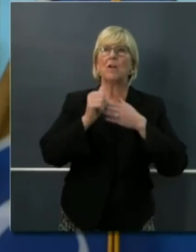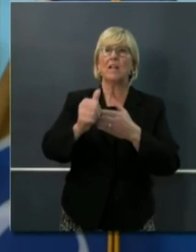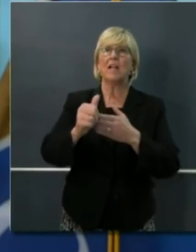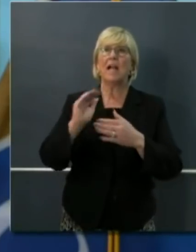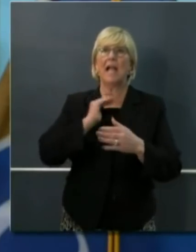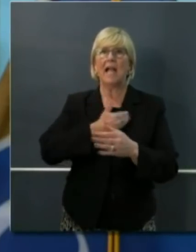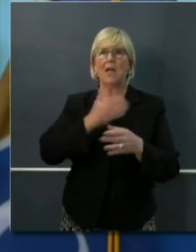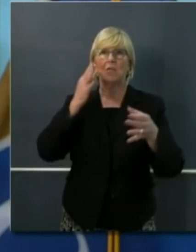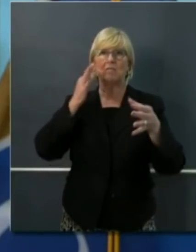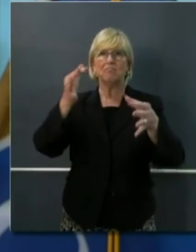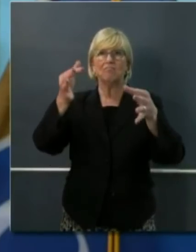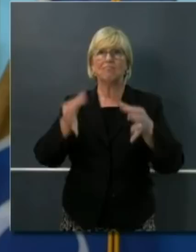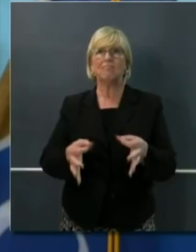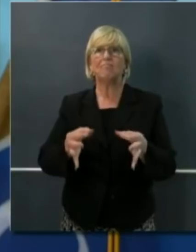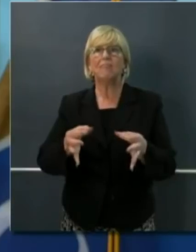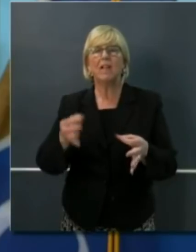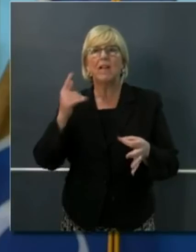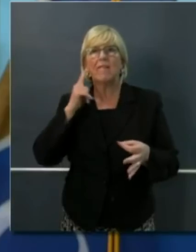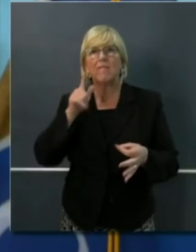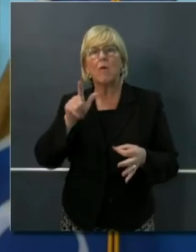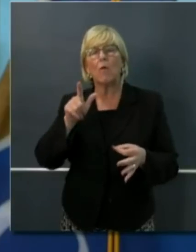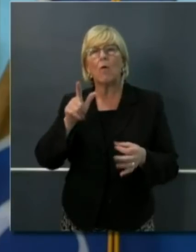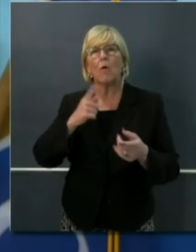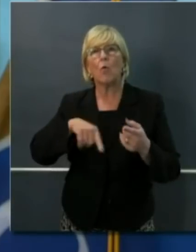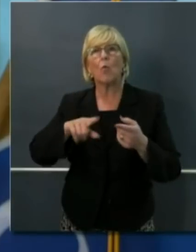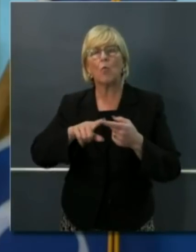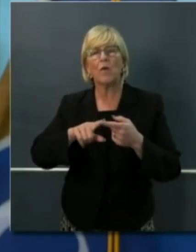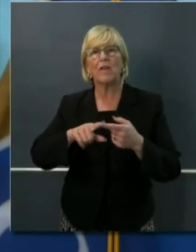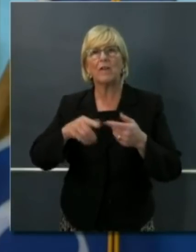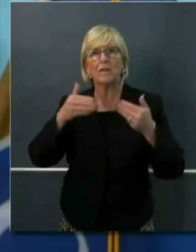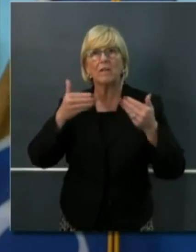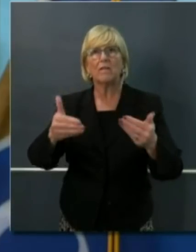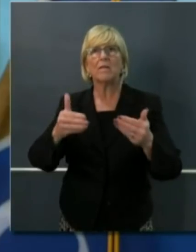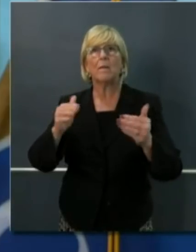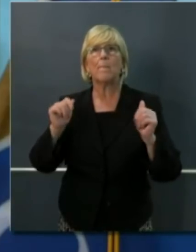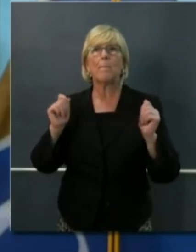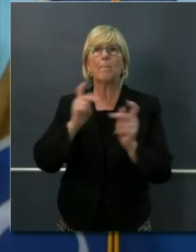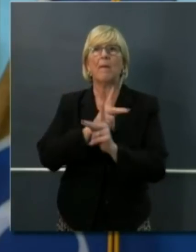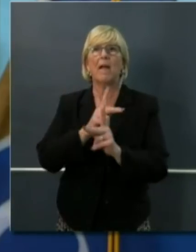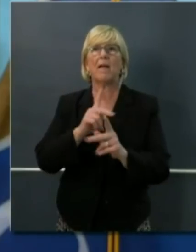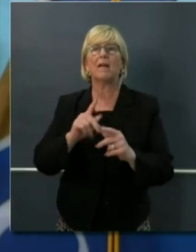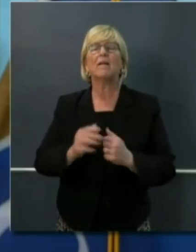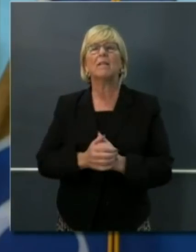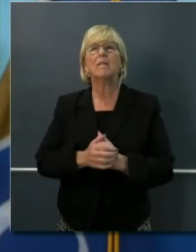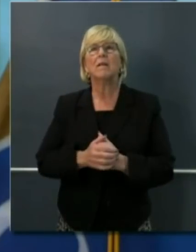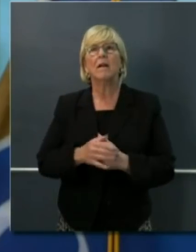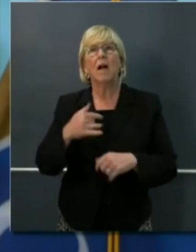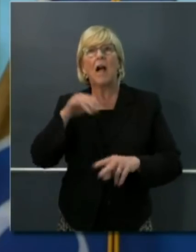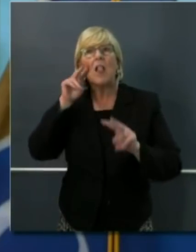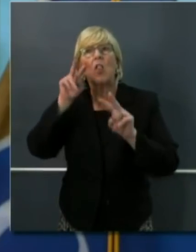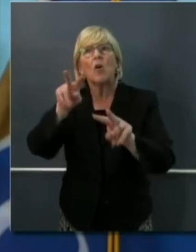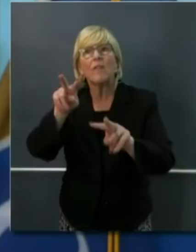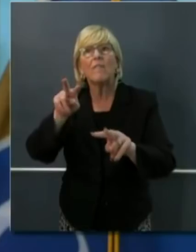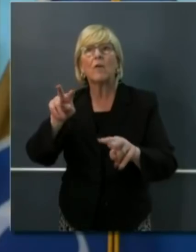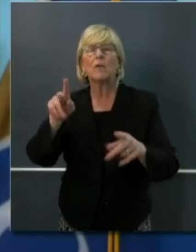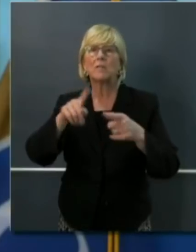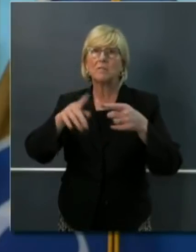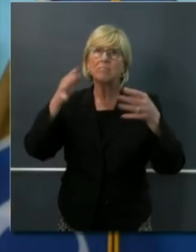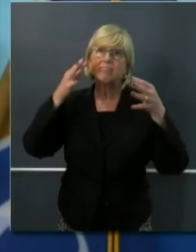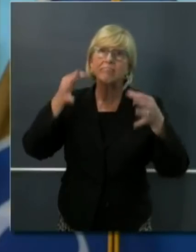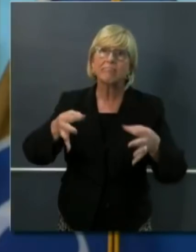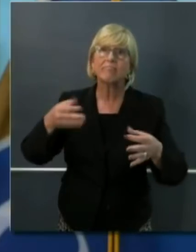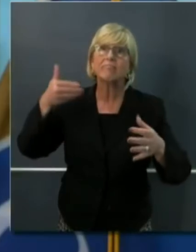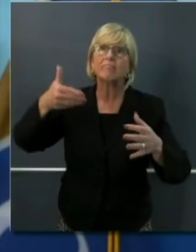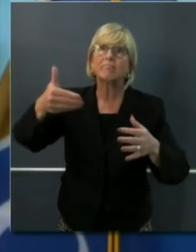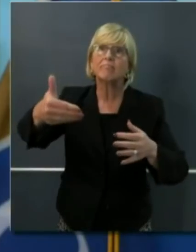in subsequent indicators, giving us green lights to make decisions. And as I say, I look forward to those decisions in the next